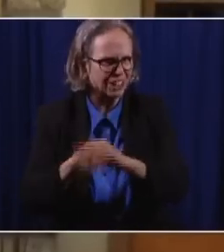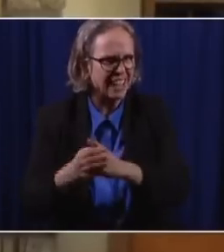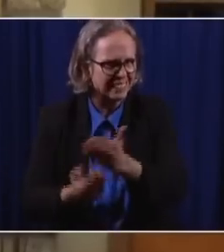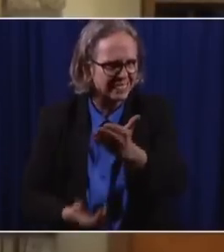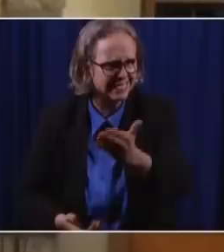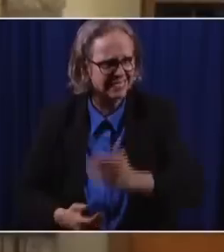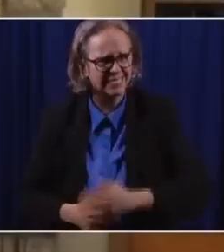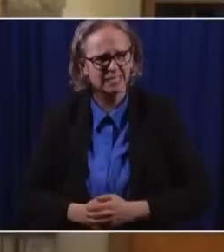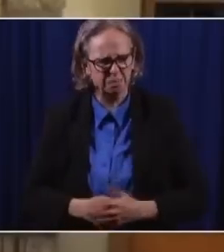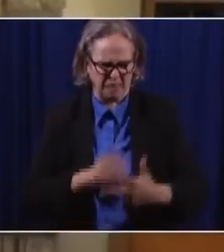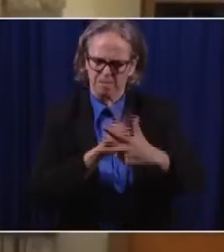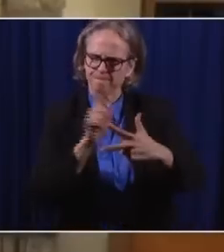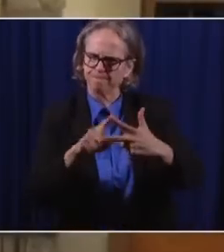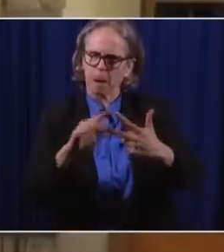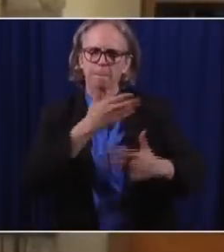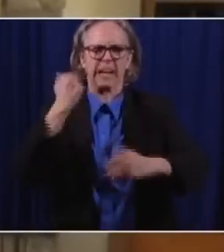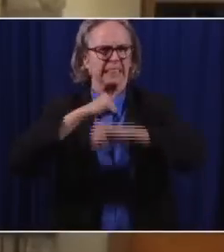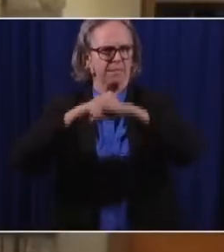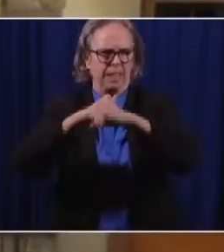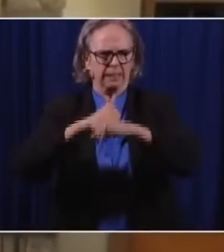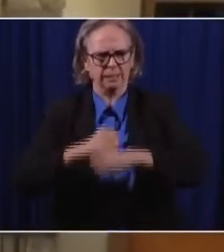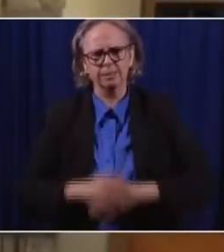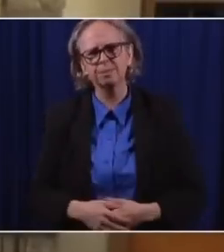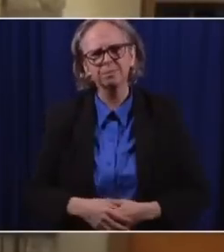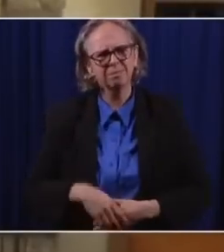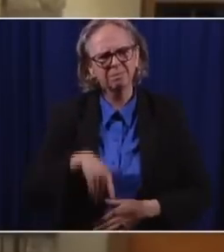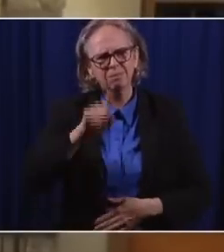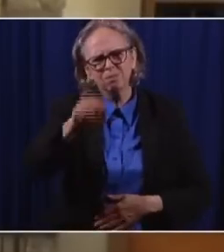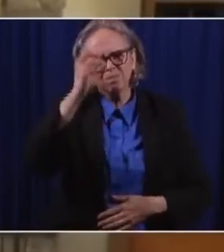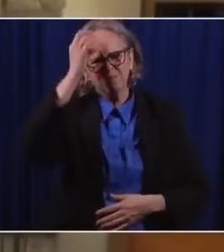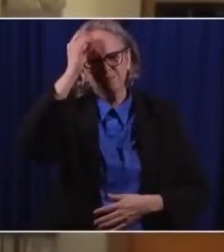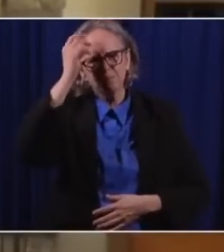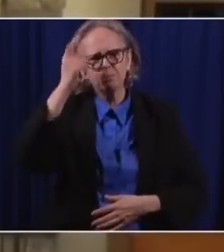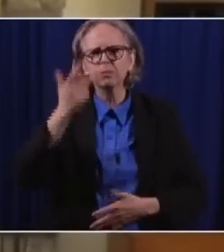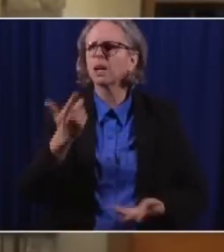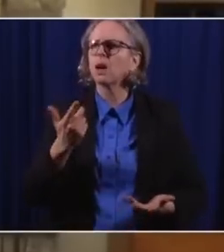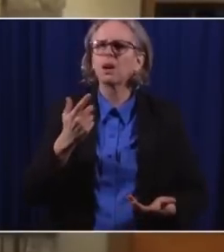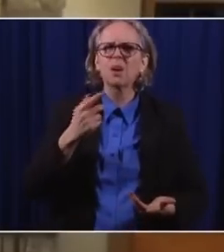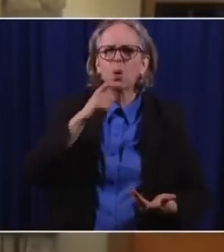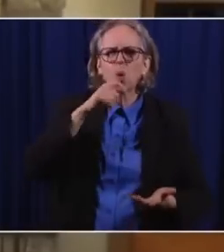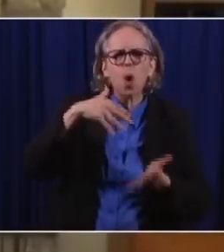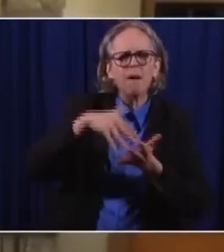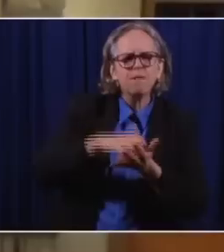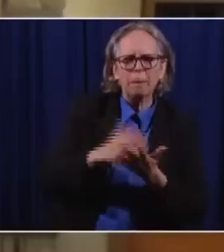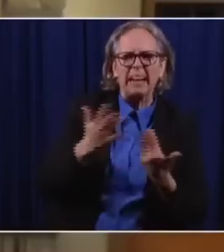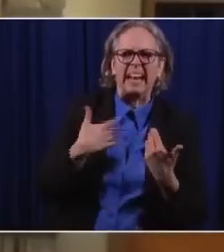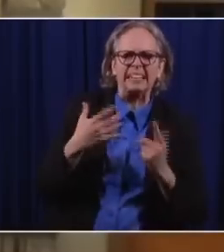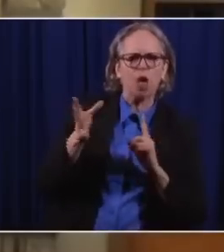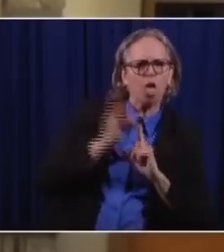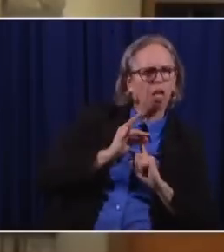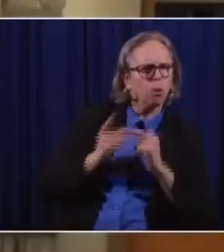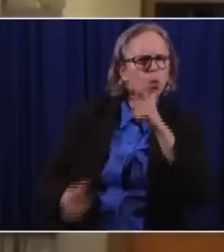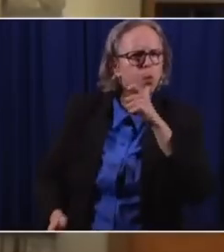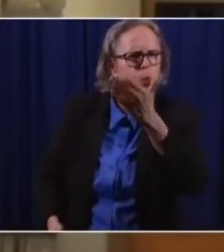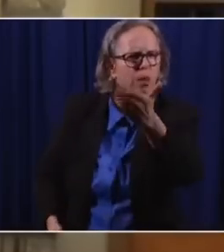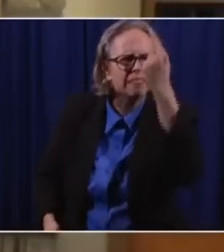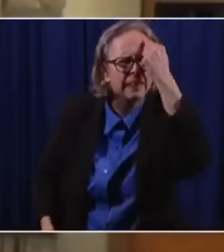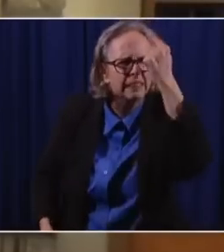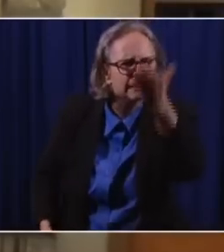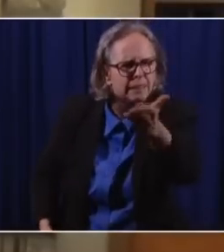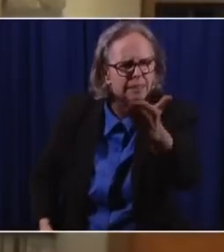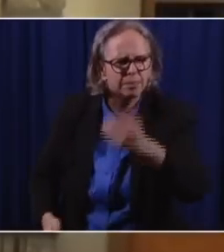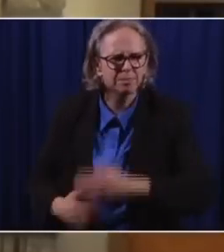vulnerable of getting the virus. And we need to go on the offense with the pending arrival of the